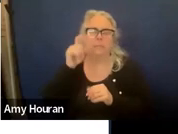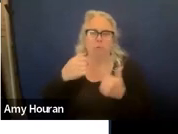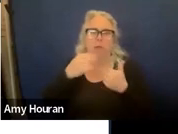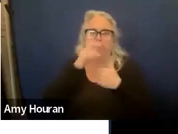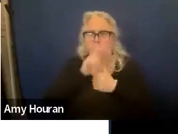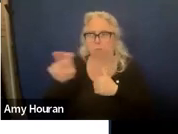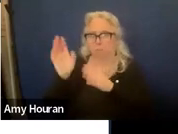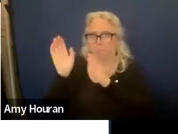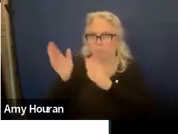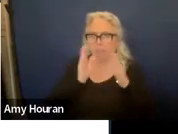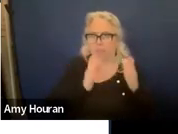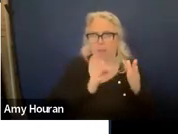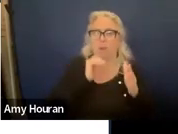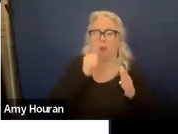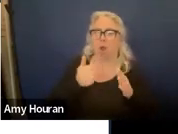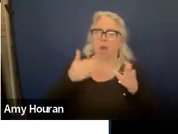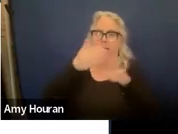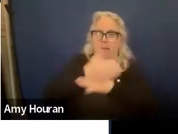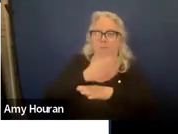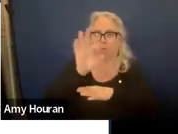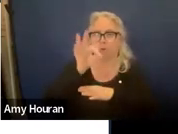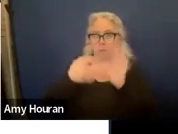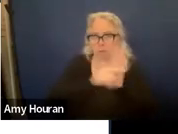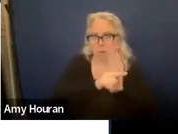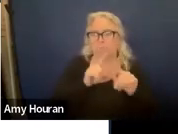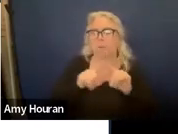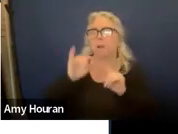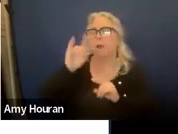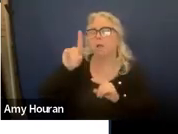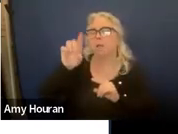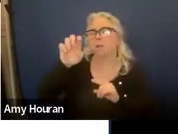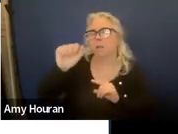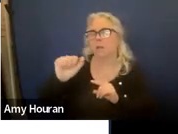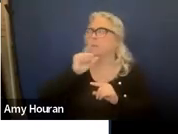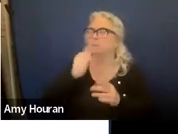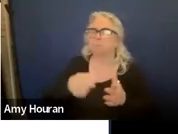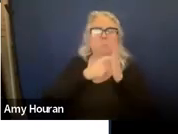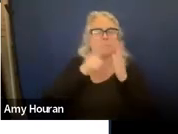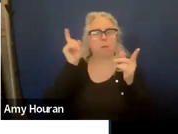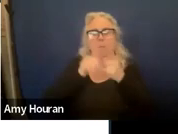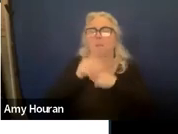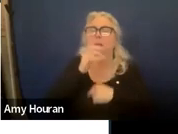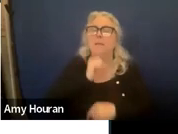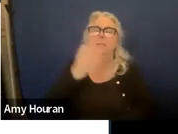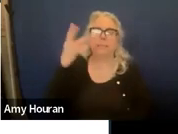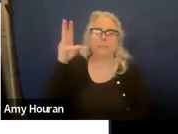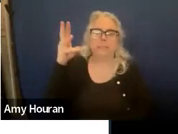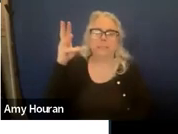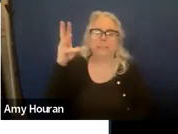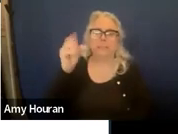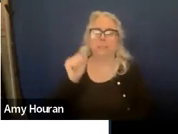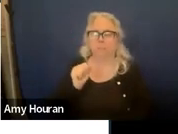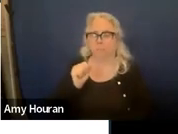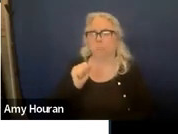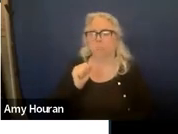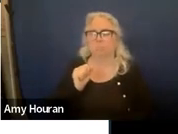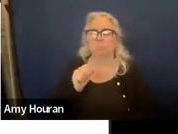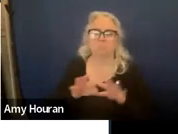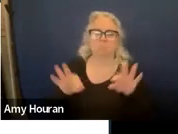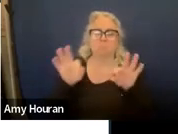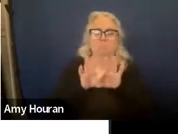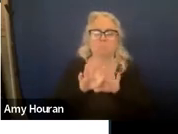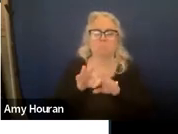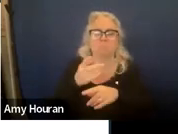in place no later than ninth grade, but IDEA doesn't require it until age 16. So just keep that in mind.